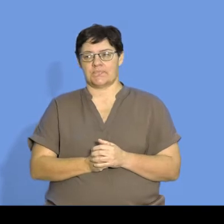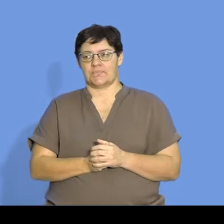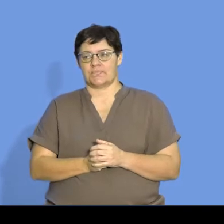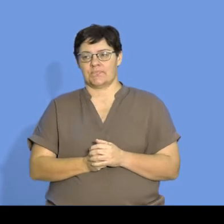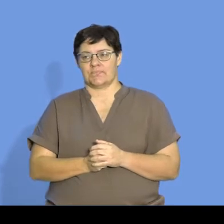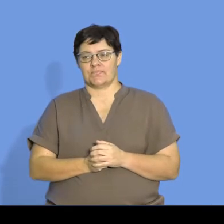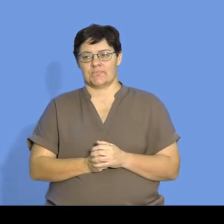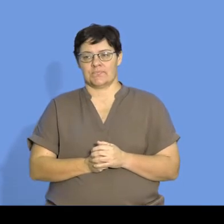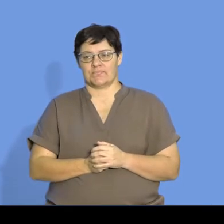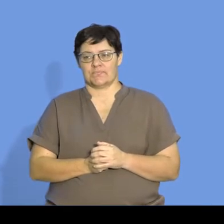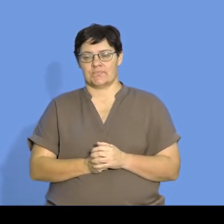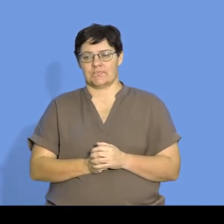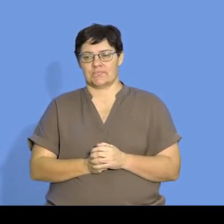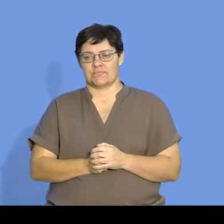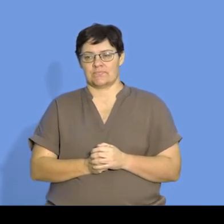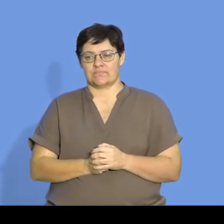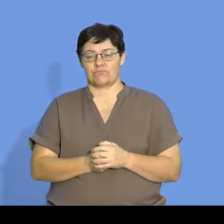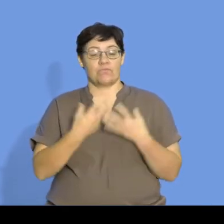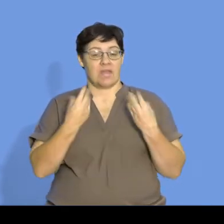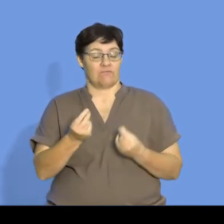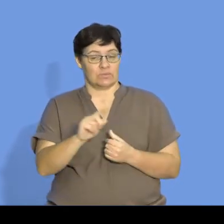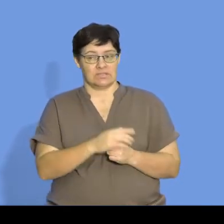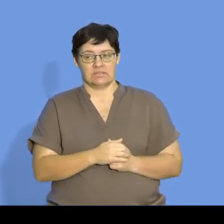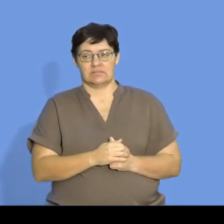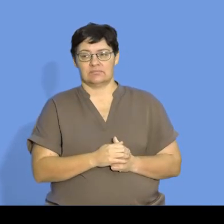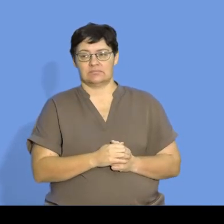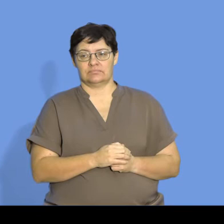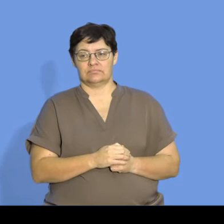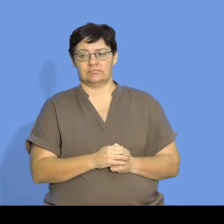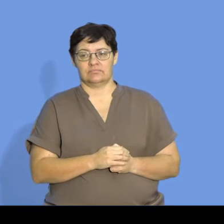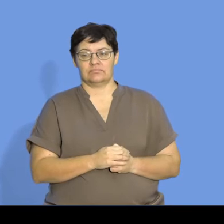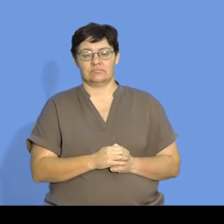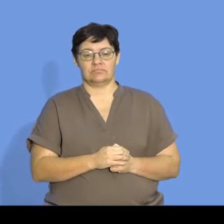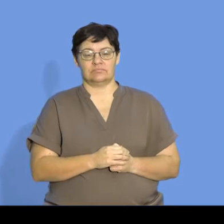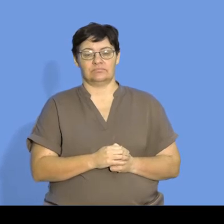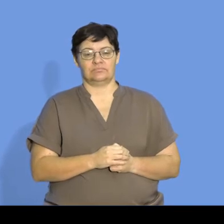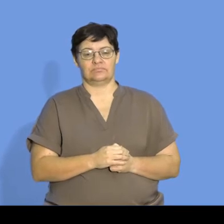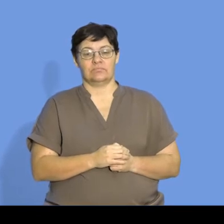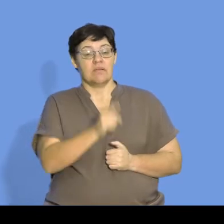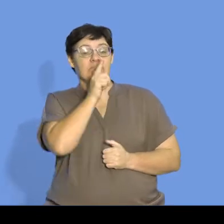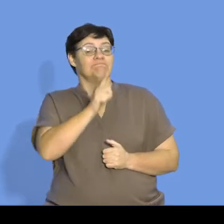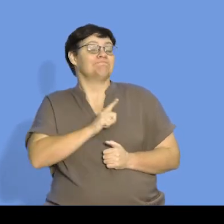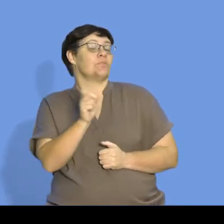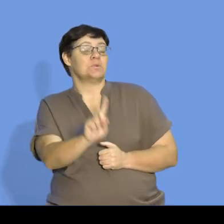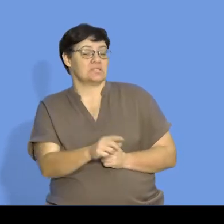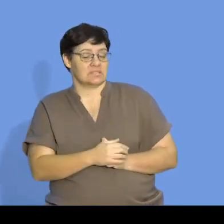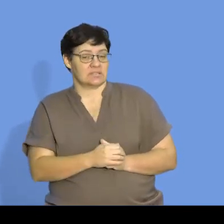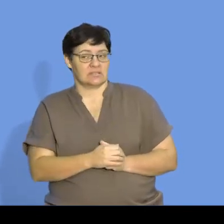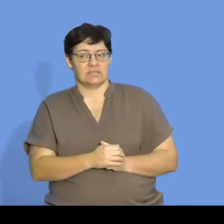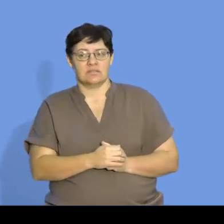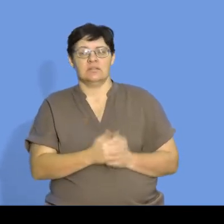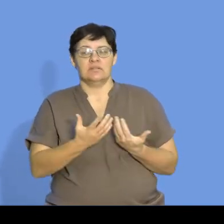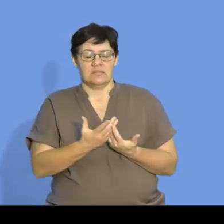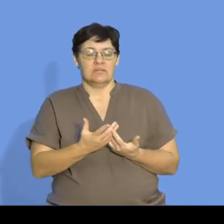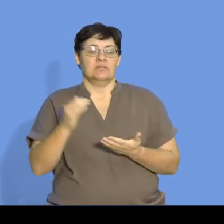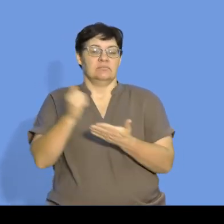Here goes. What do we have here now? We're expected to calculate. We are told with regards to our